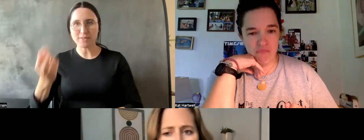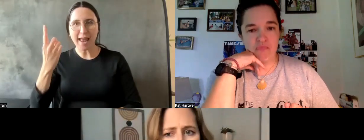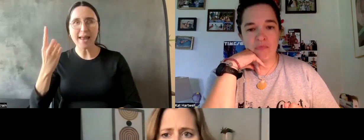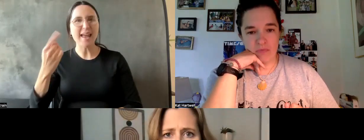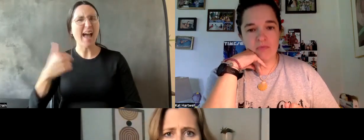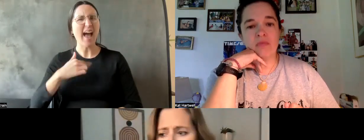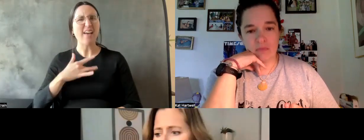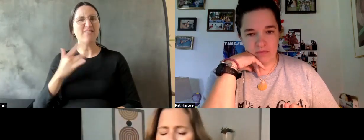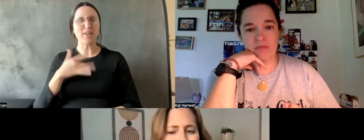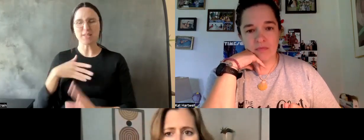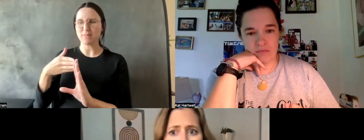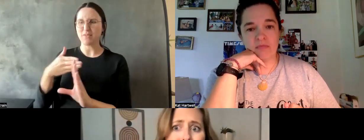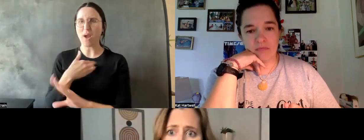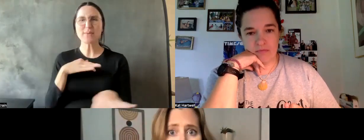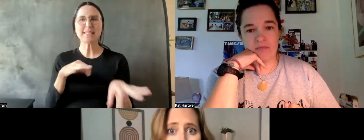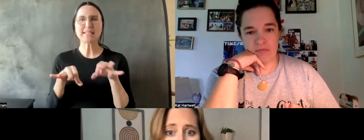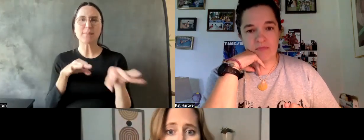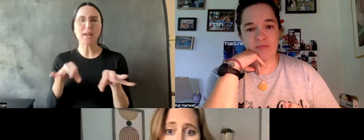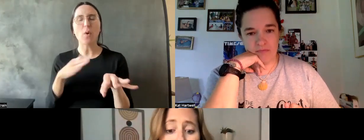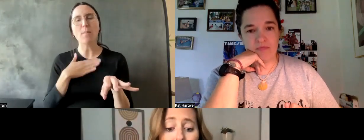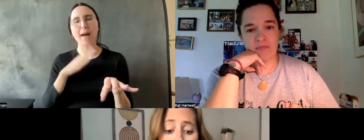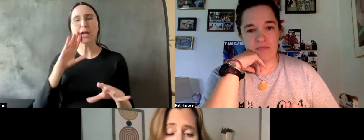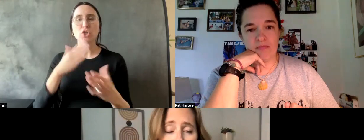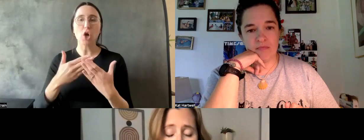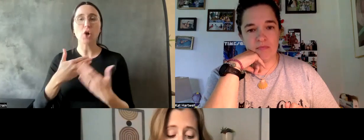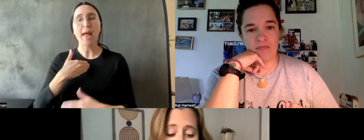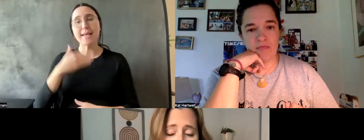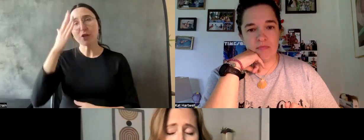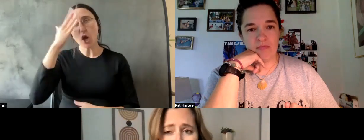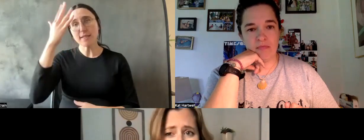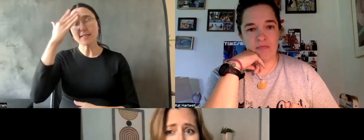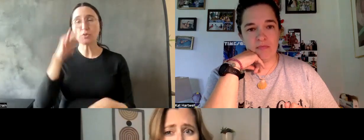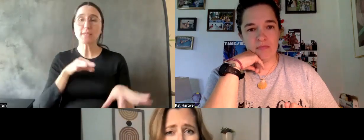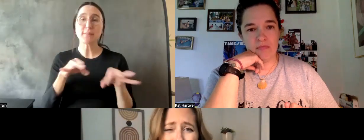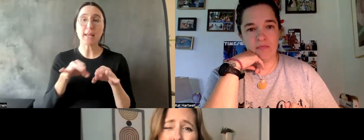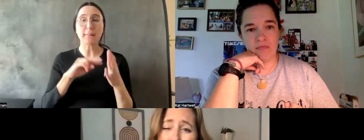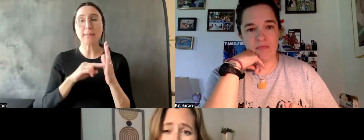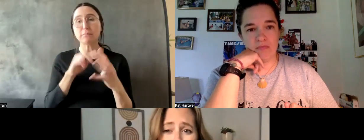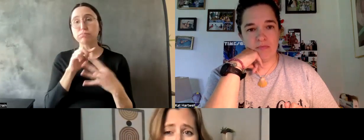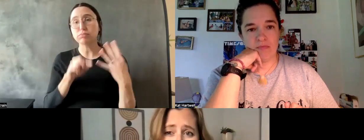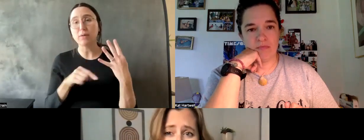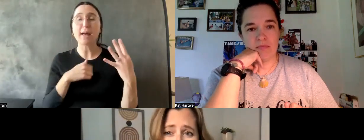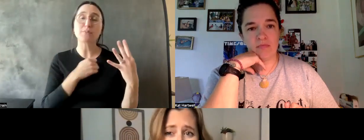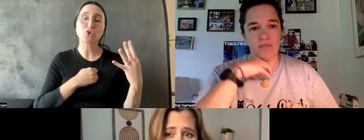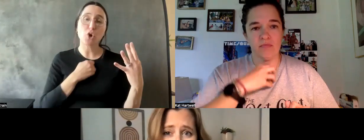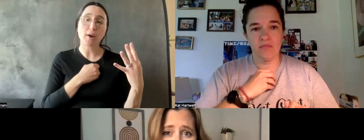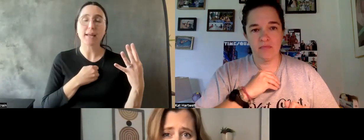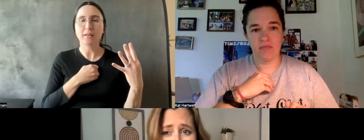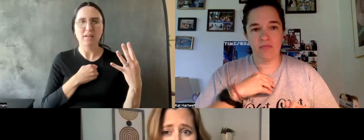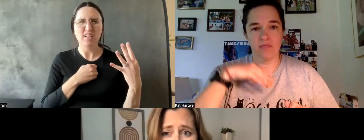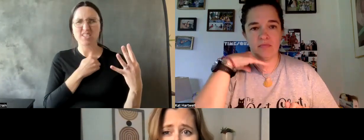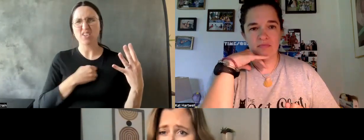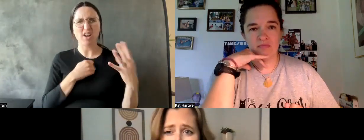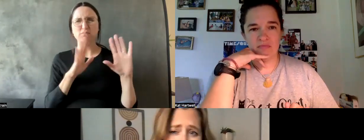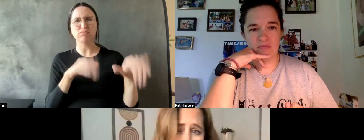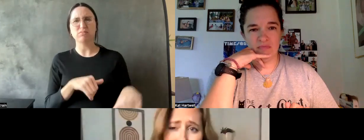and can't do. Like, I'm just done. And that took a while for me to accept, because I'm one of those people that does say I'm